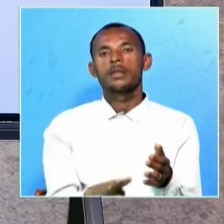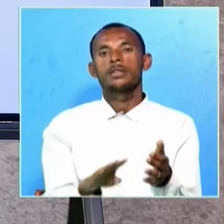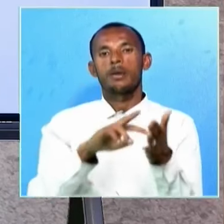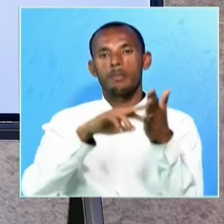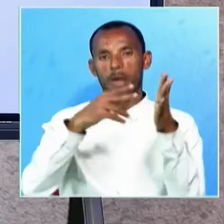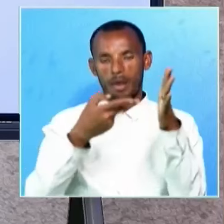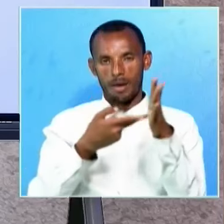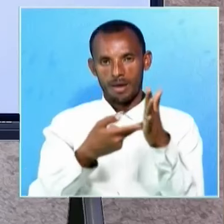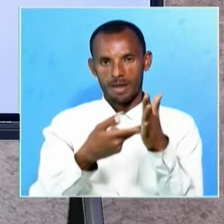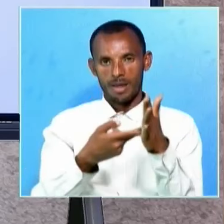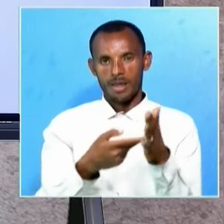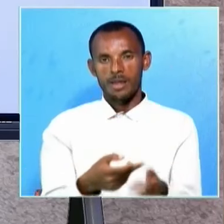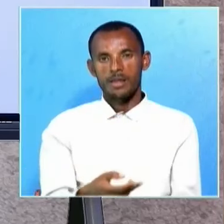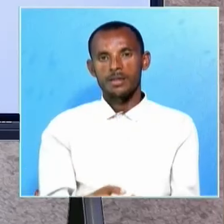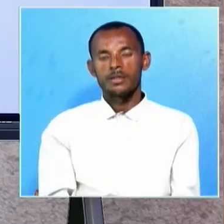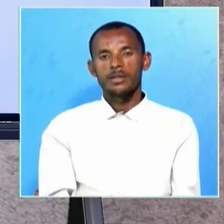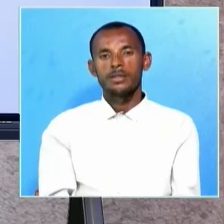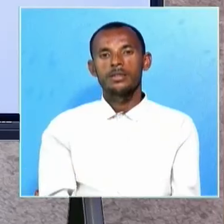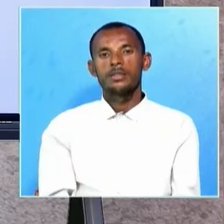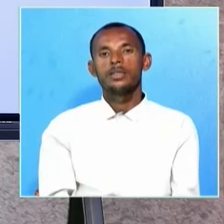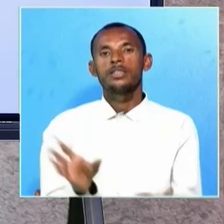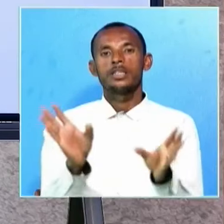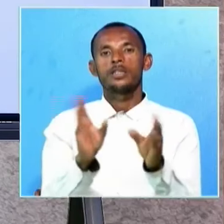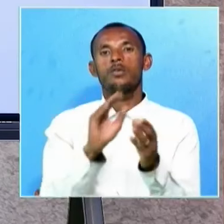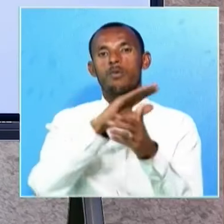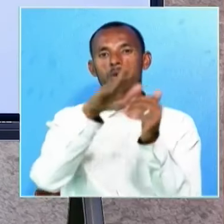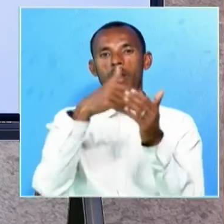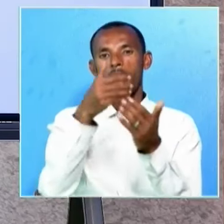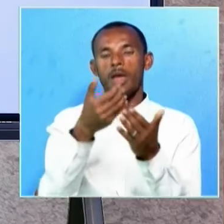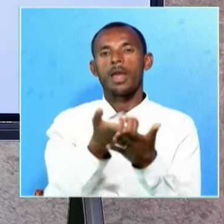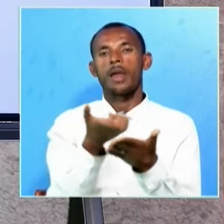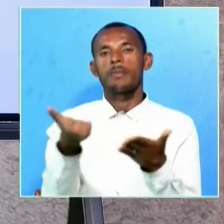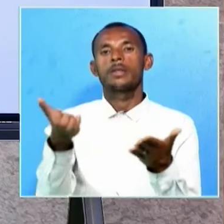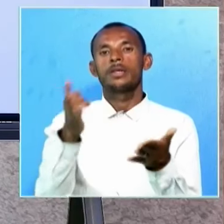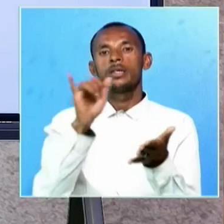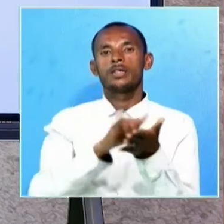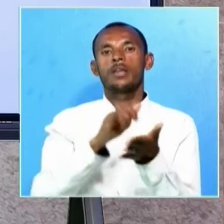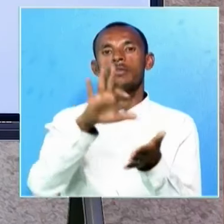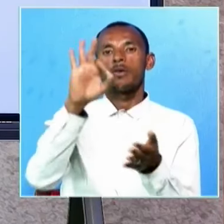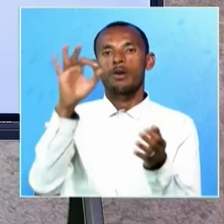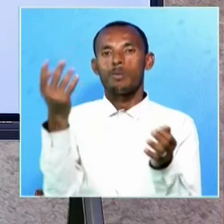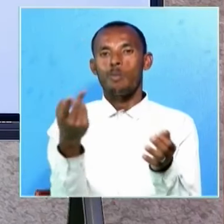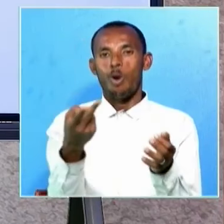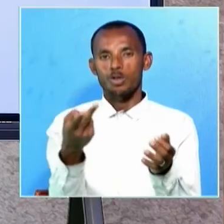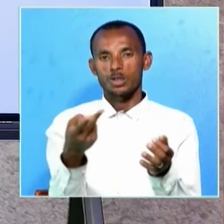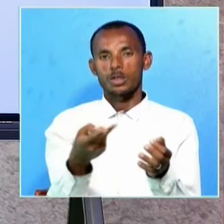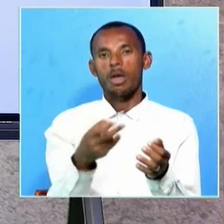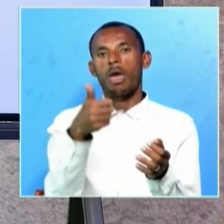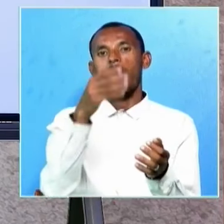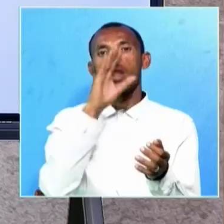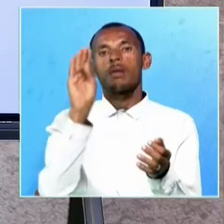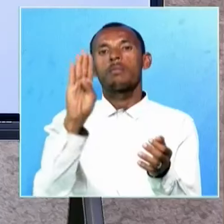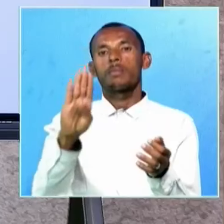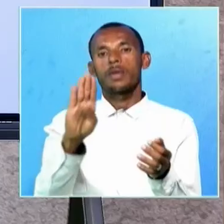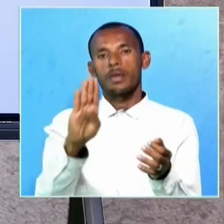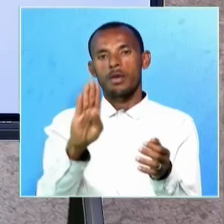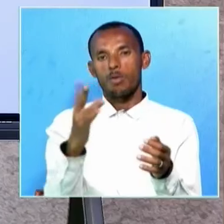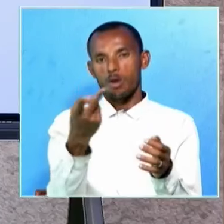meaning, it is the set of all elements that are found both in A and